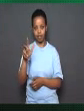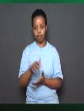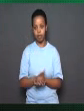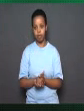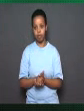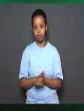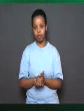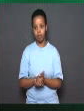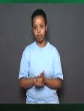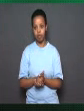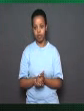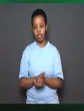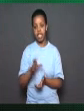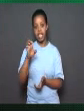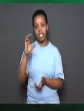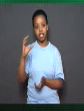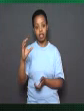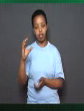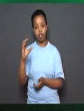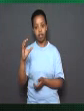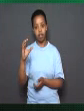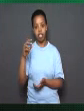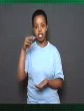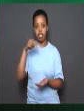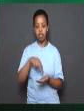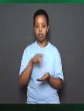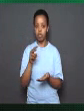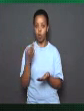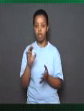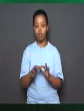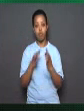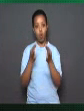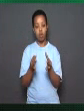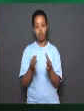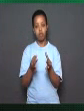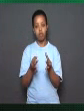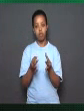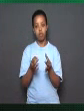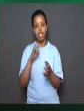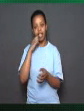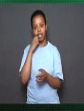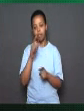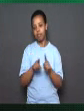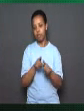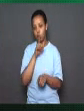EC31173. The EC stands for Enzyme Commission.